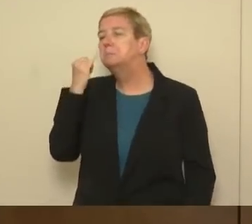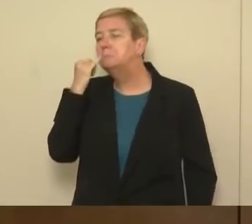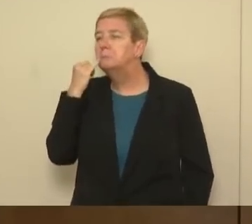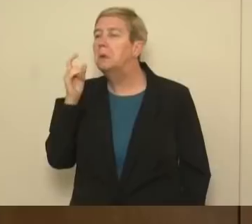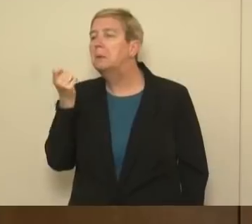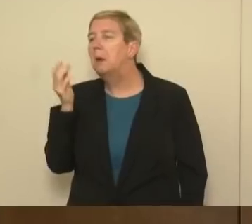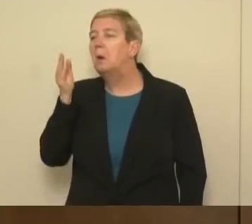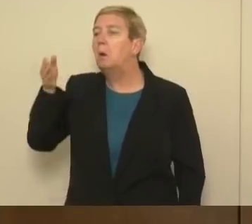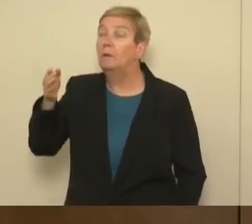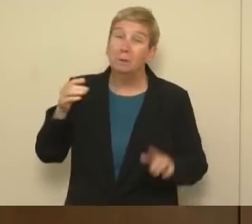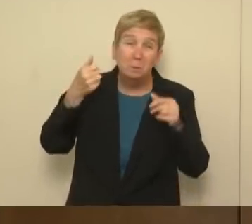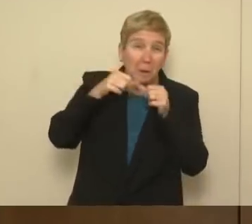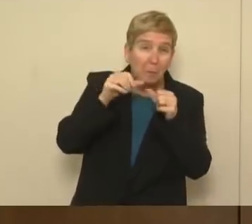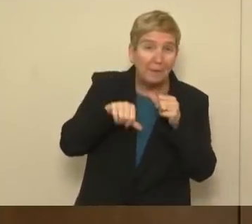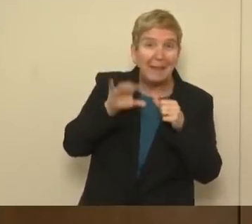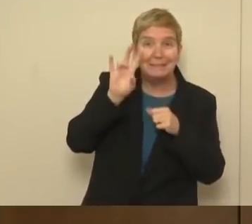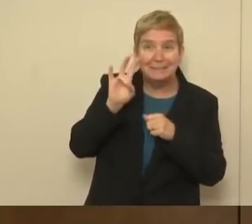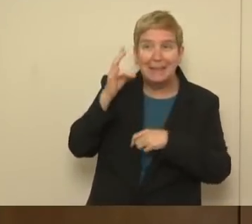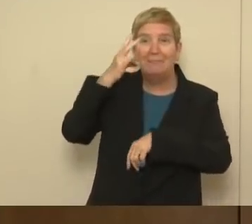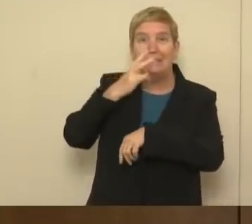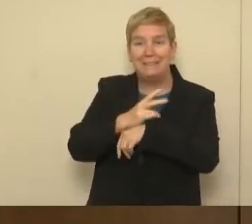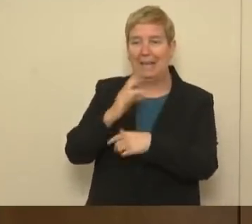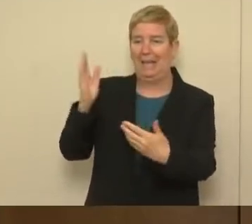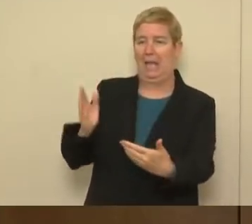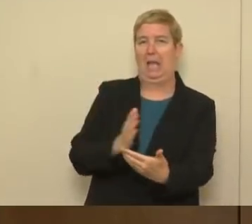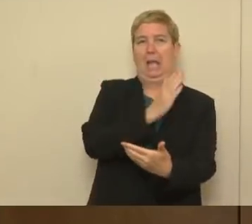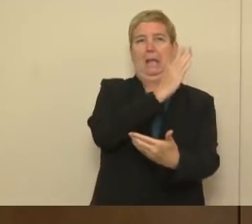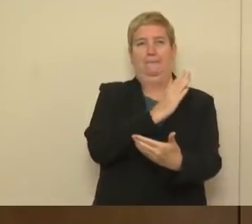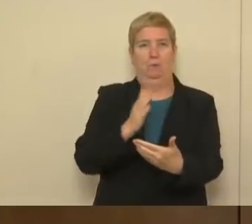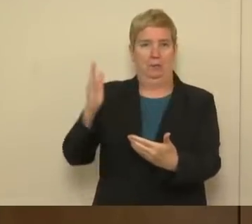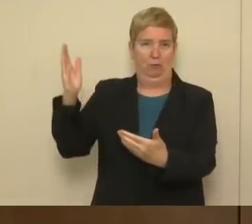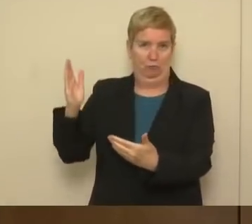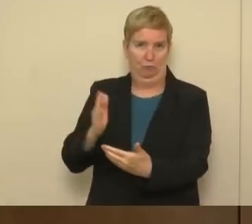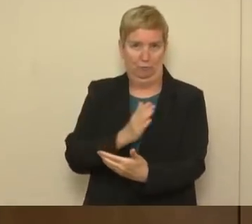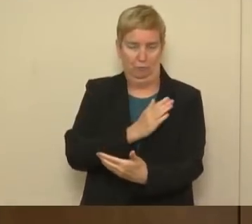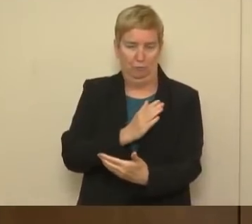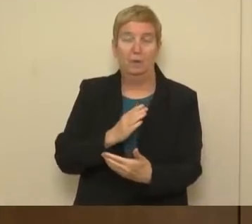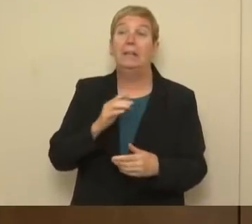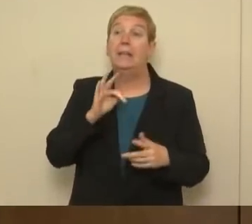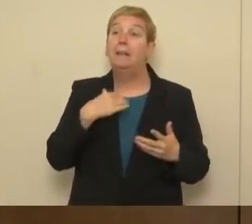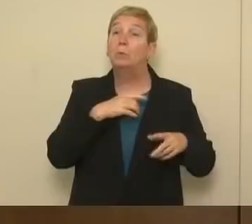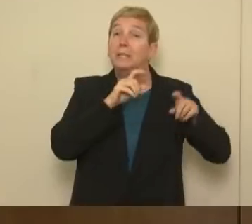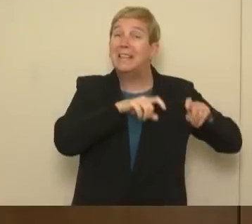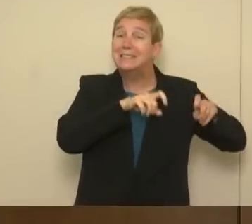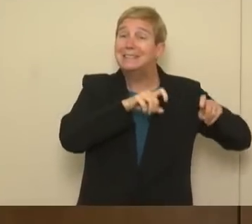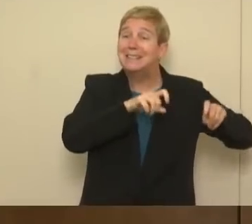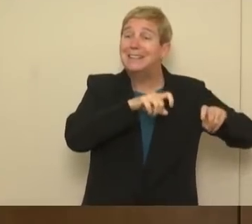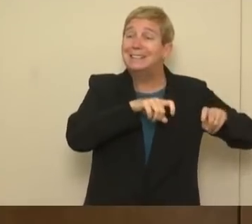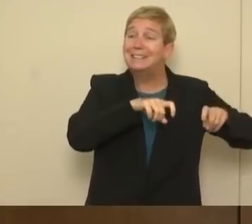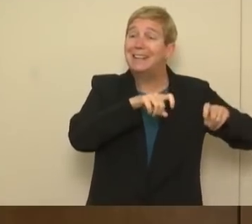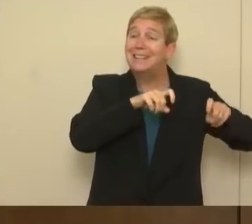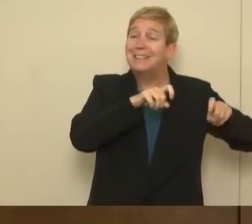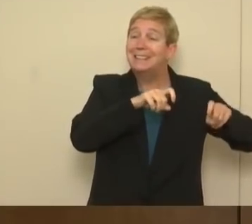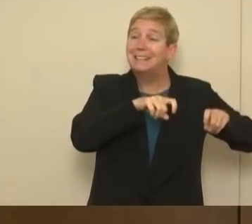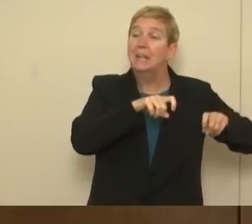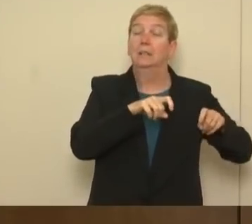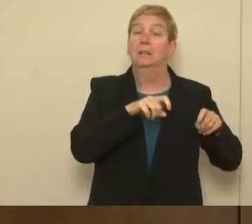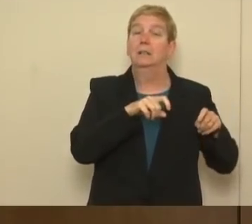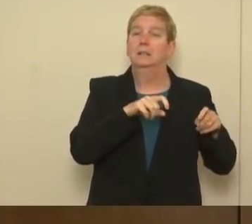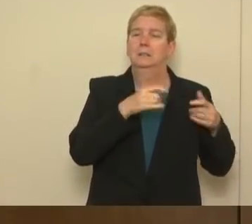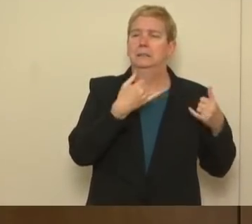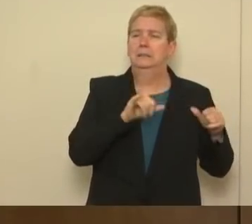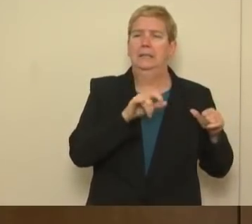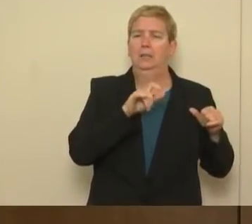7-day average, right, to sort of account for testing shifts. It shouldn't really dramatically per